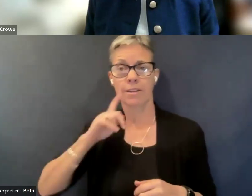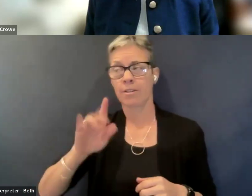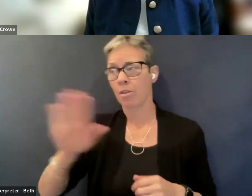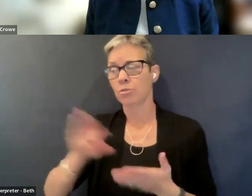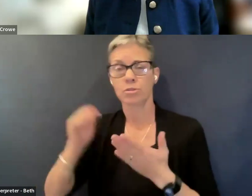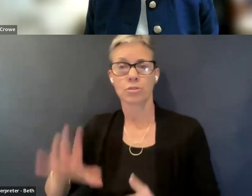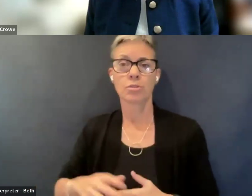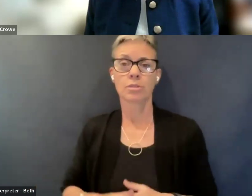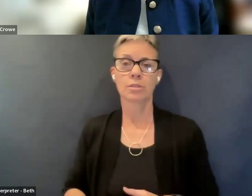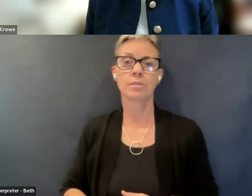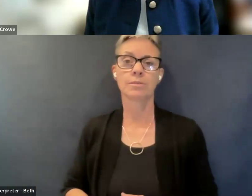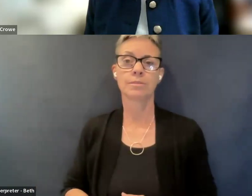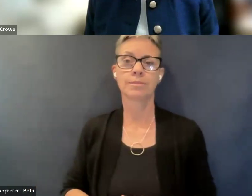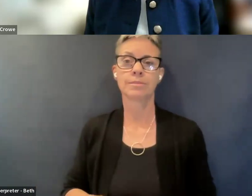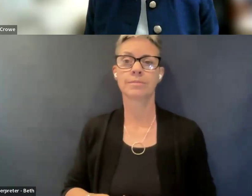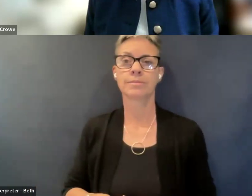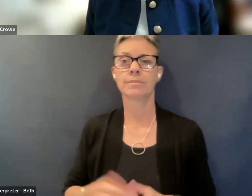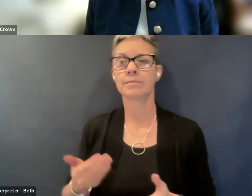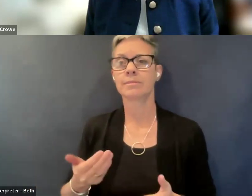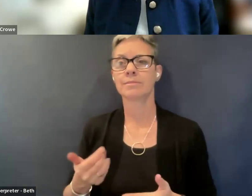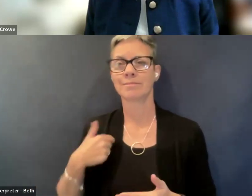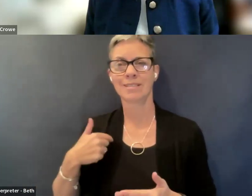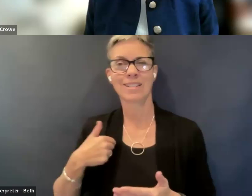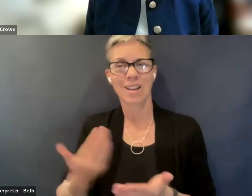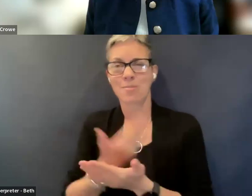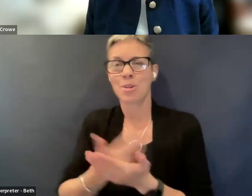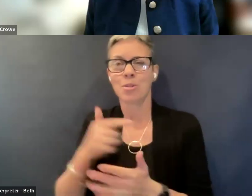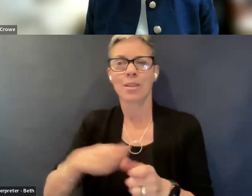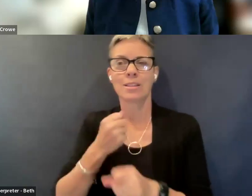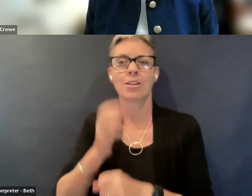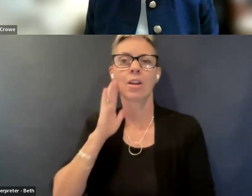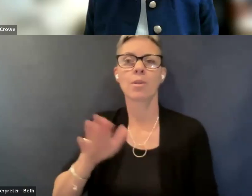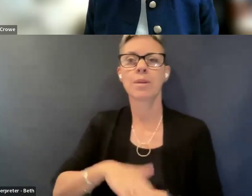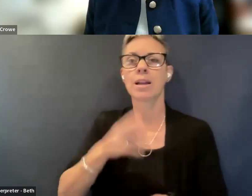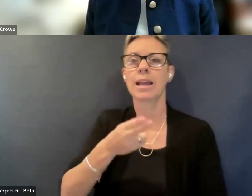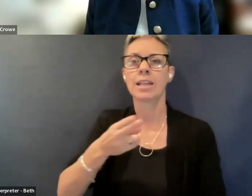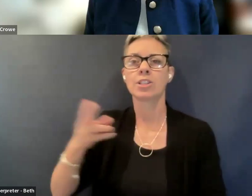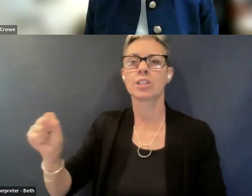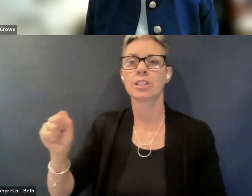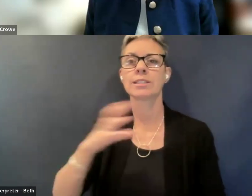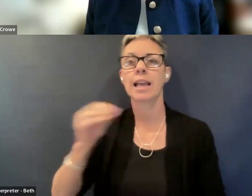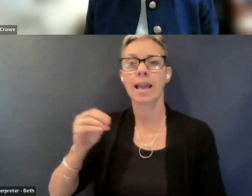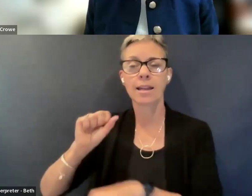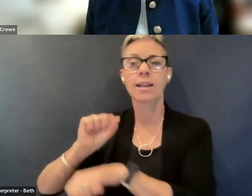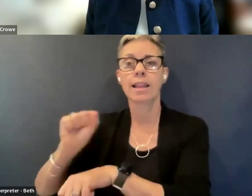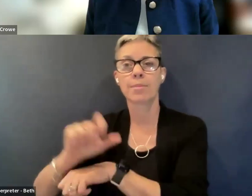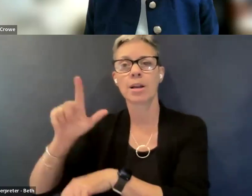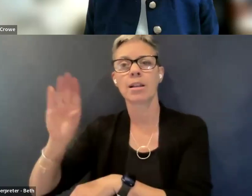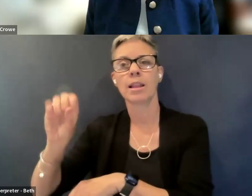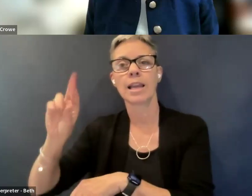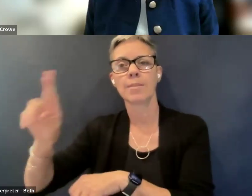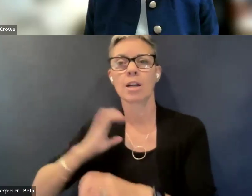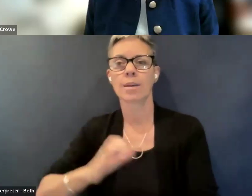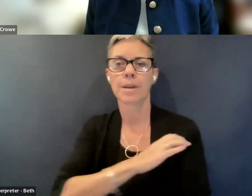students. New this year, I'm going to be on HHS and both labor committees, and I have not